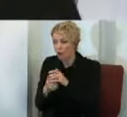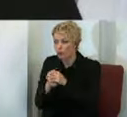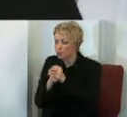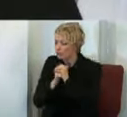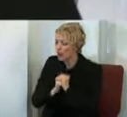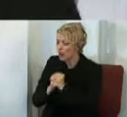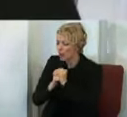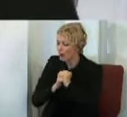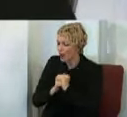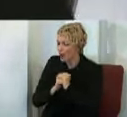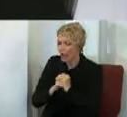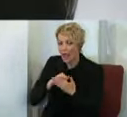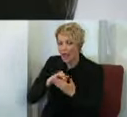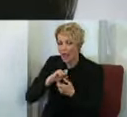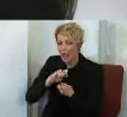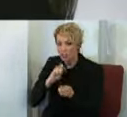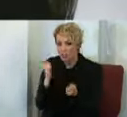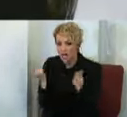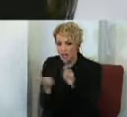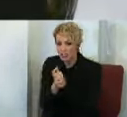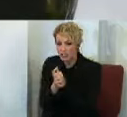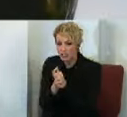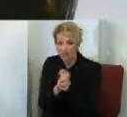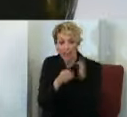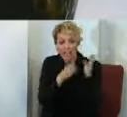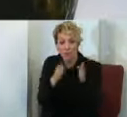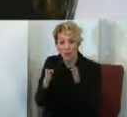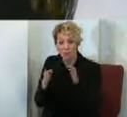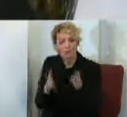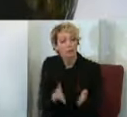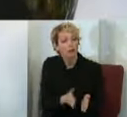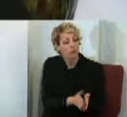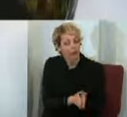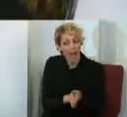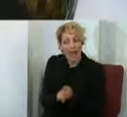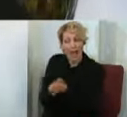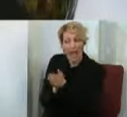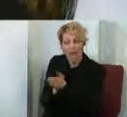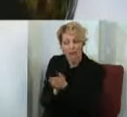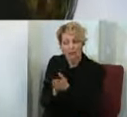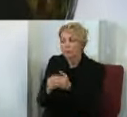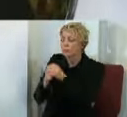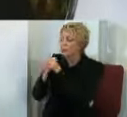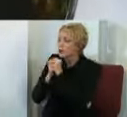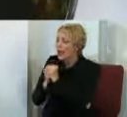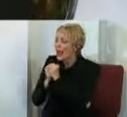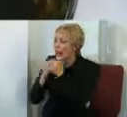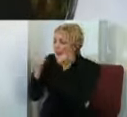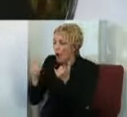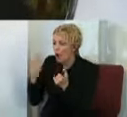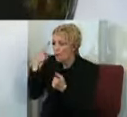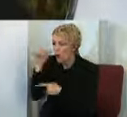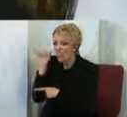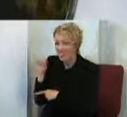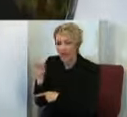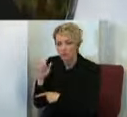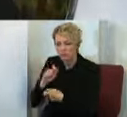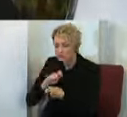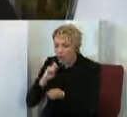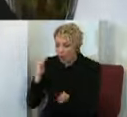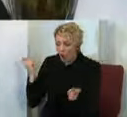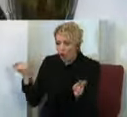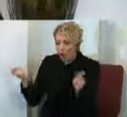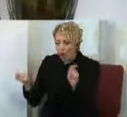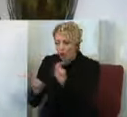us. So I'm going to ask us to go to God now in prayer. To ask to be transformed and to be that person